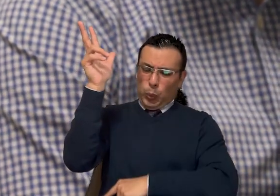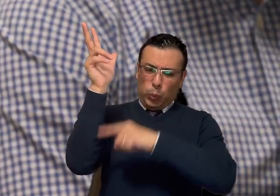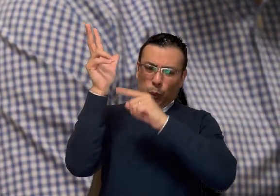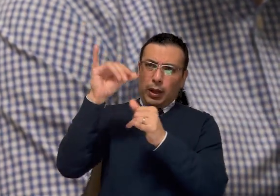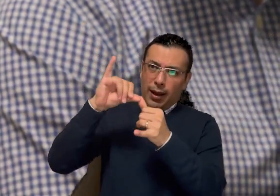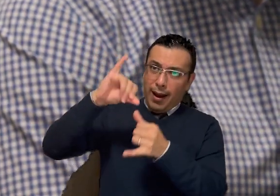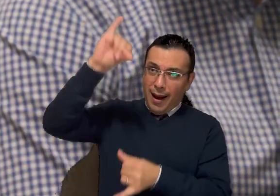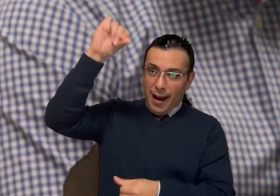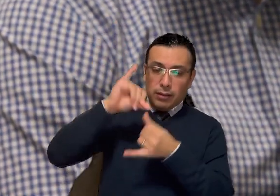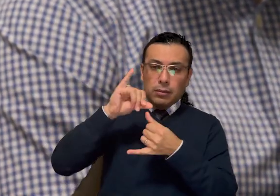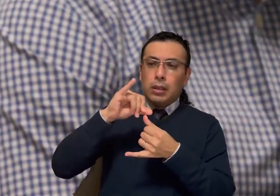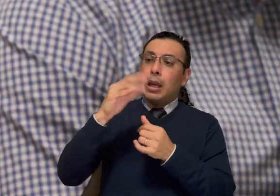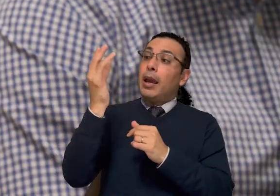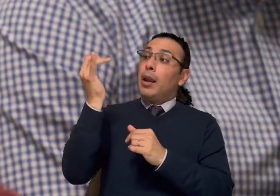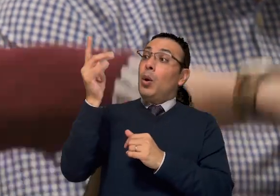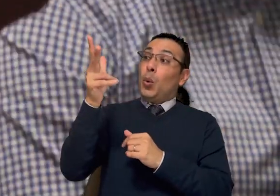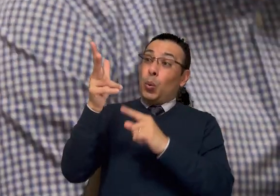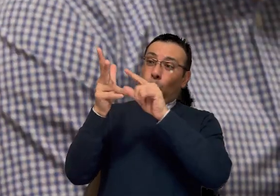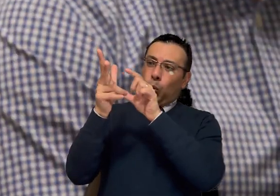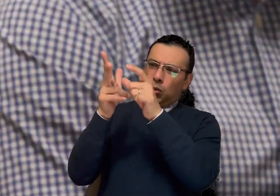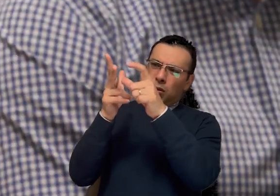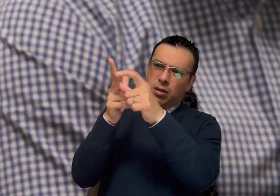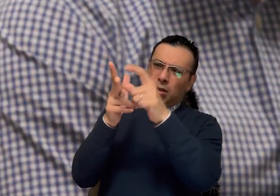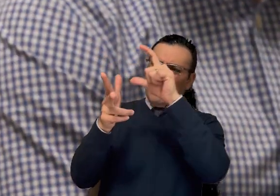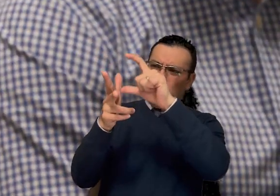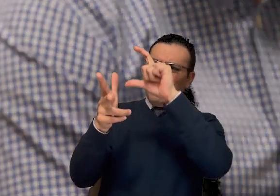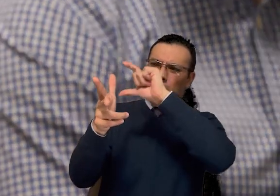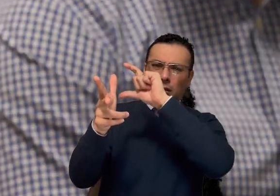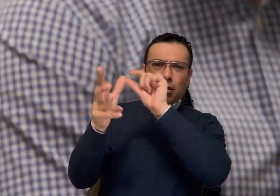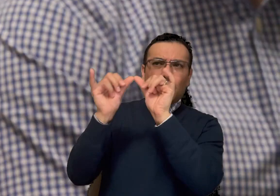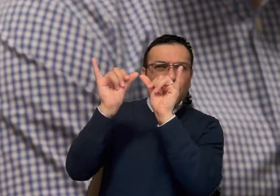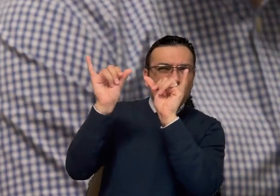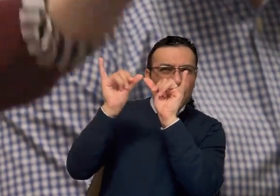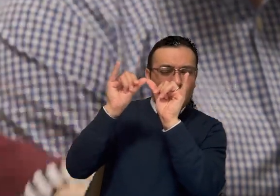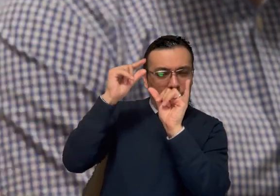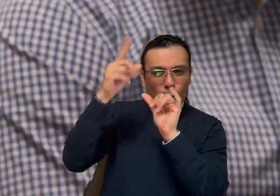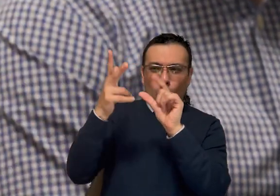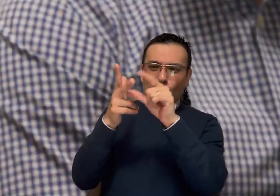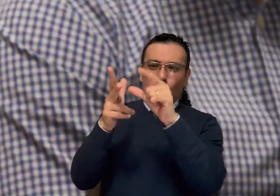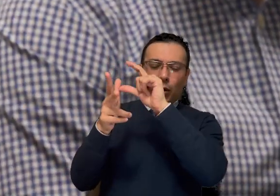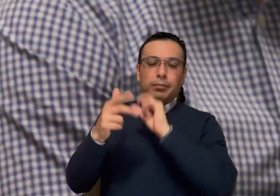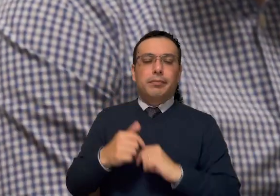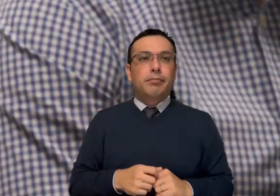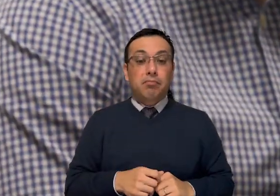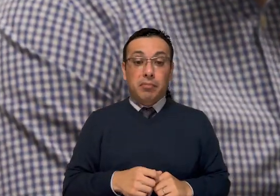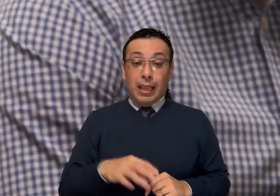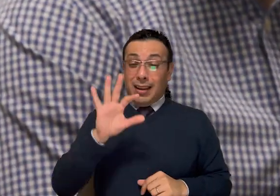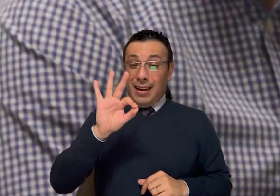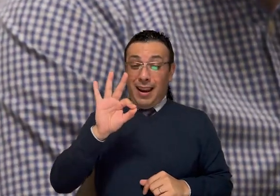It's 951 feet tall at the tallest point where the blade reaches the top. I don't know